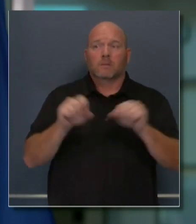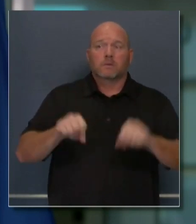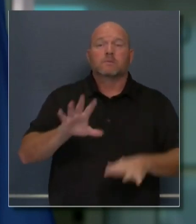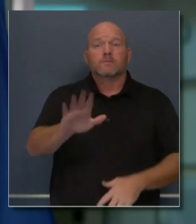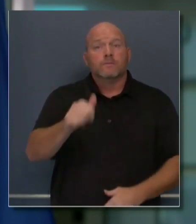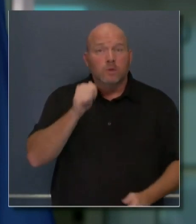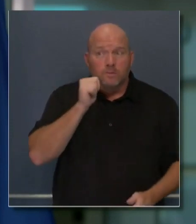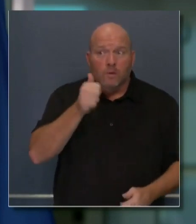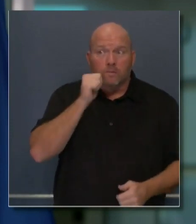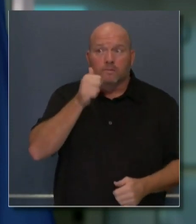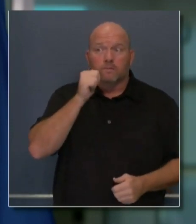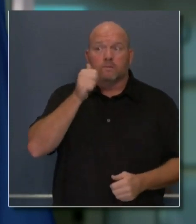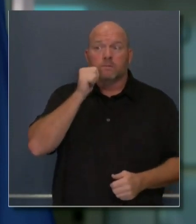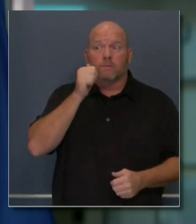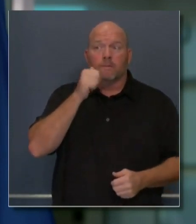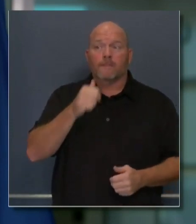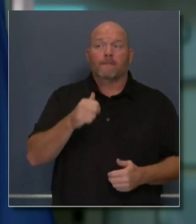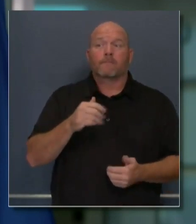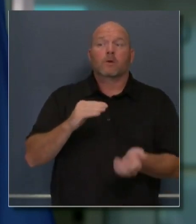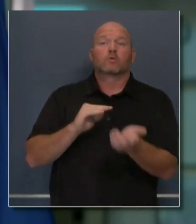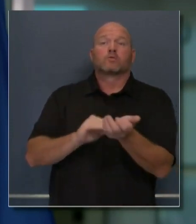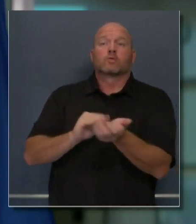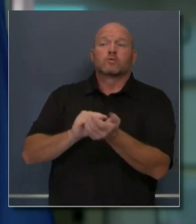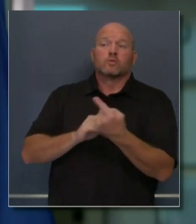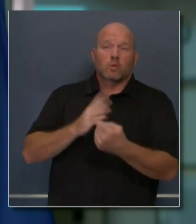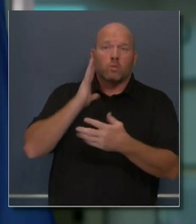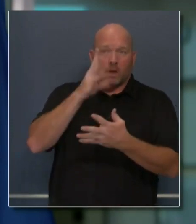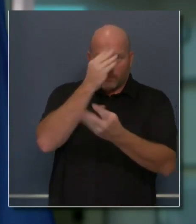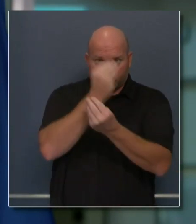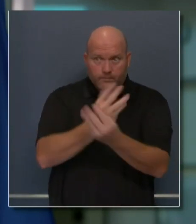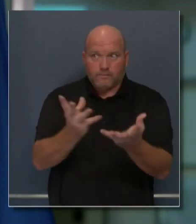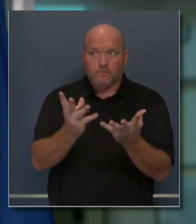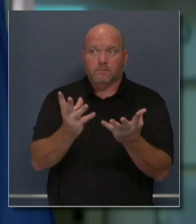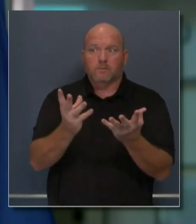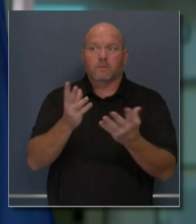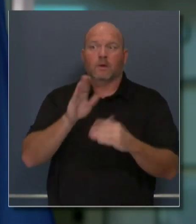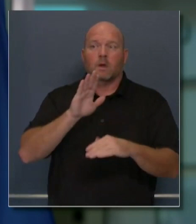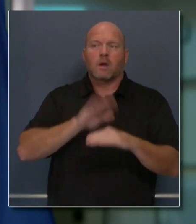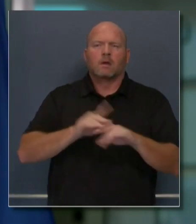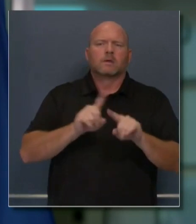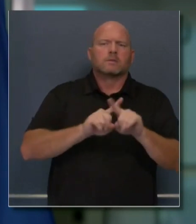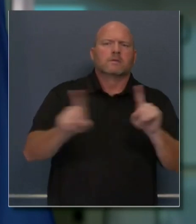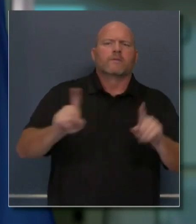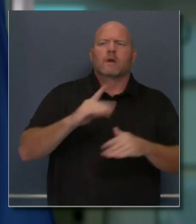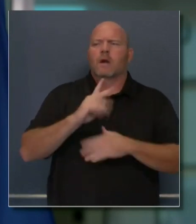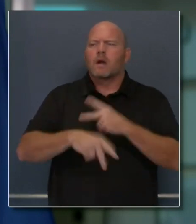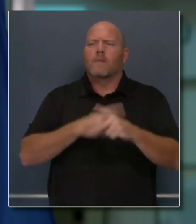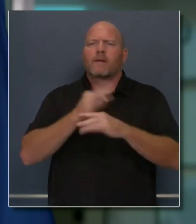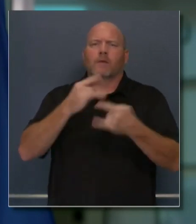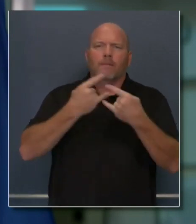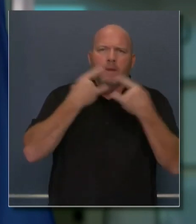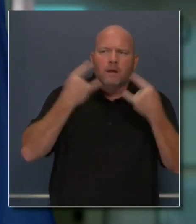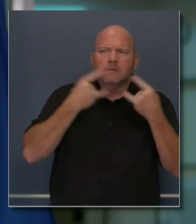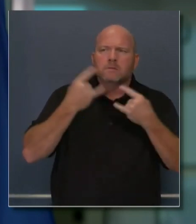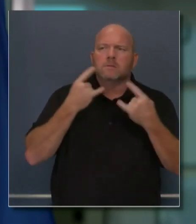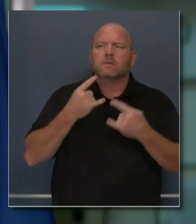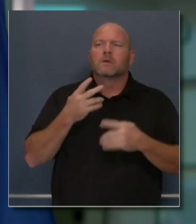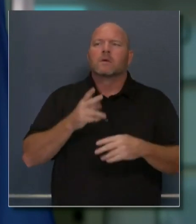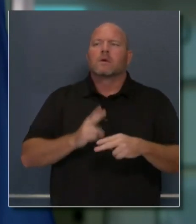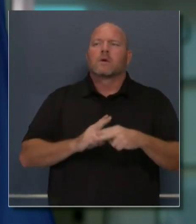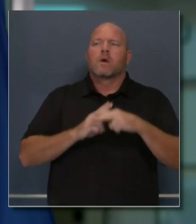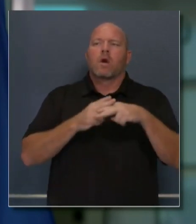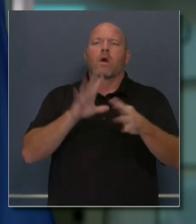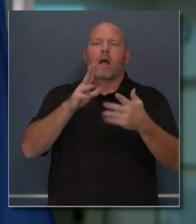over to questions, Dr. Galley will be updating people on a different type of mask wearing, and that's the Halloween